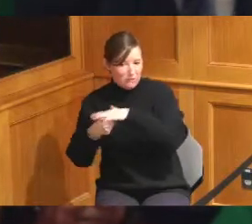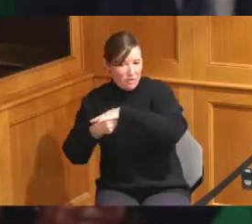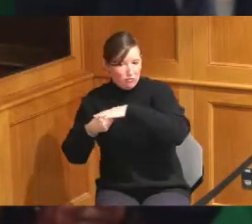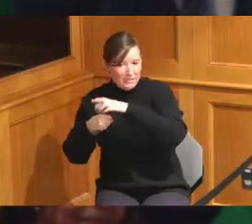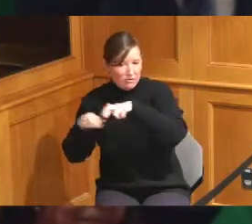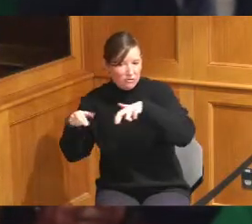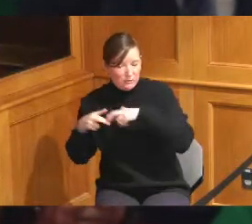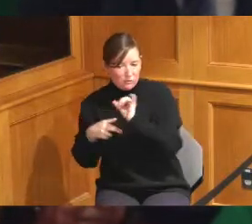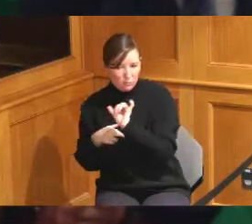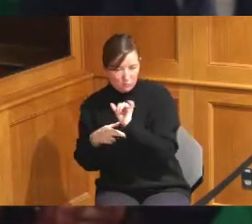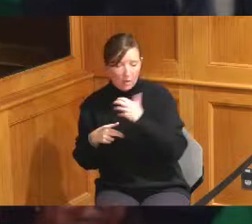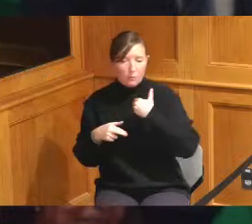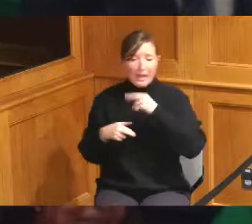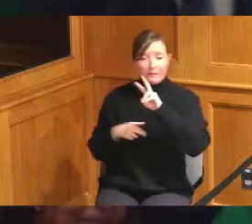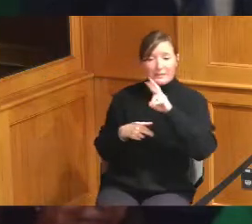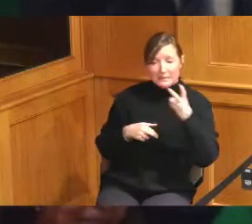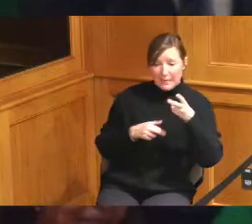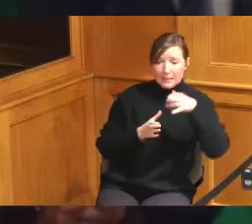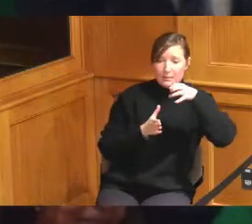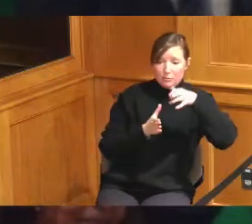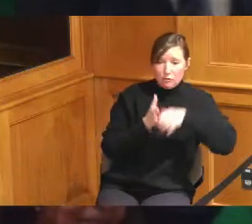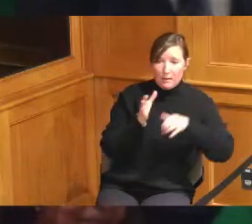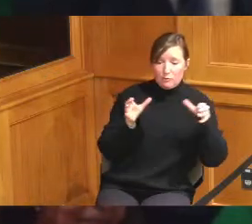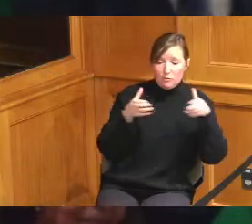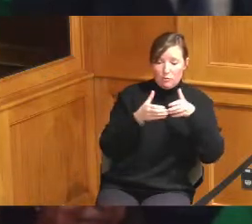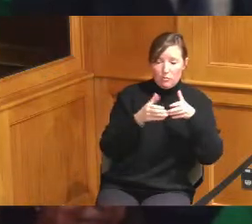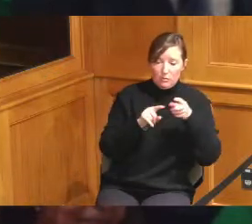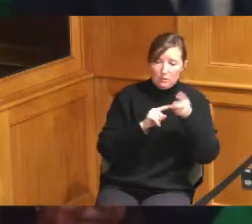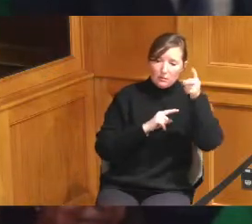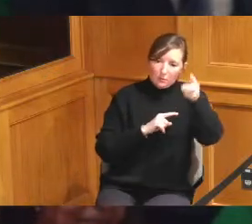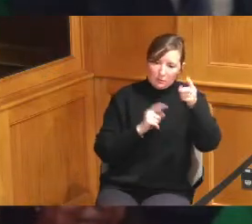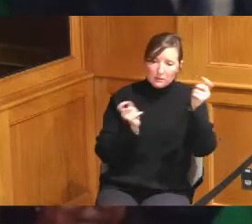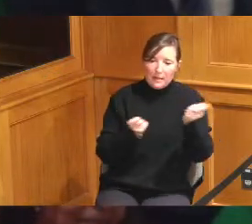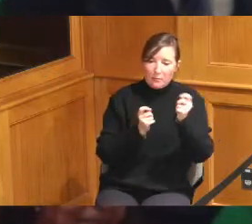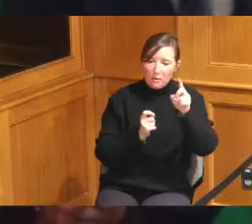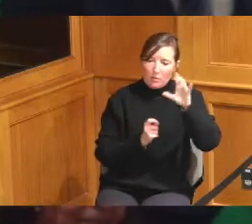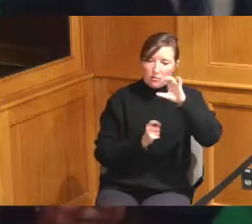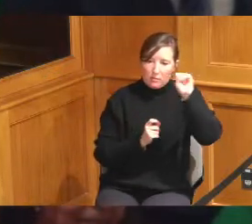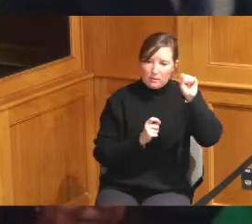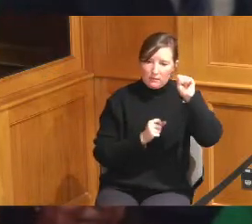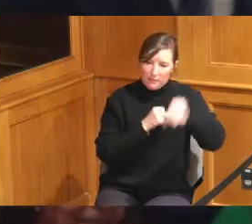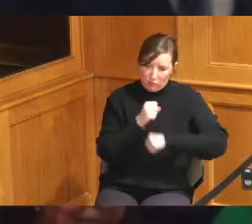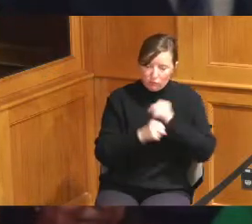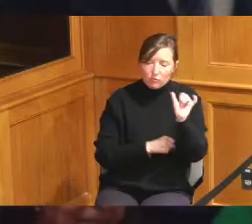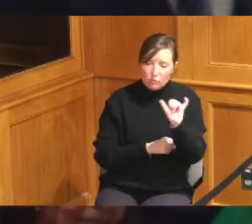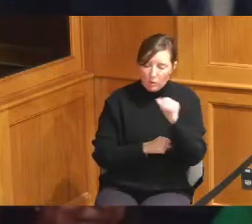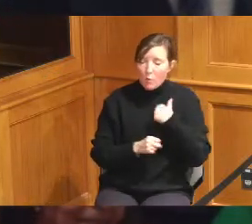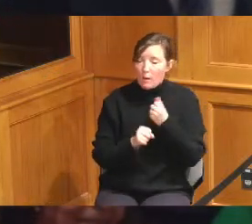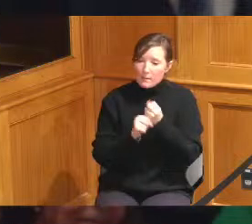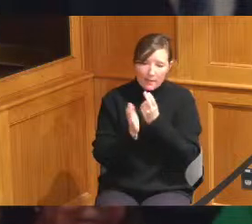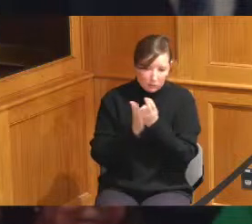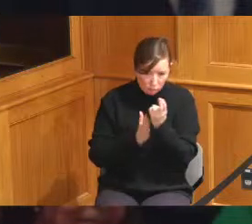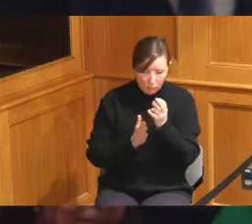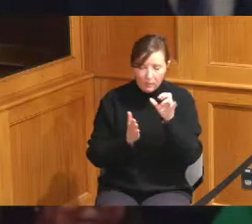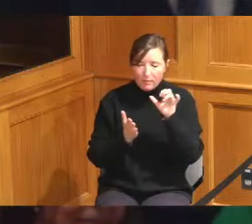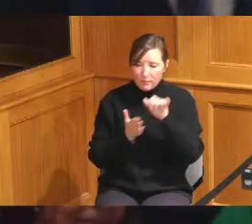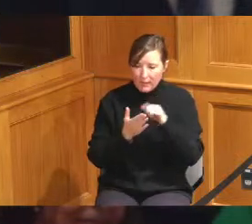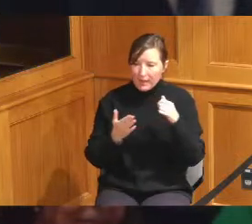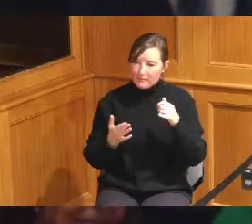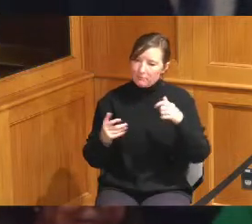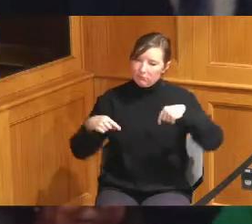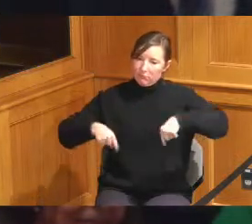then we also have another chapter, which is out in Xenia, Rho Omega, that's also celebrating 100 years. So we just want to make sure that